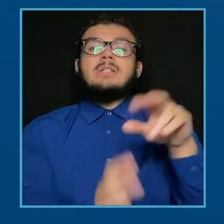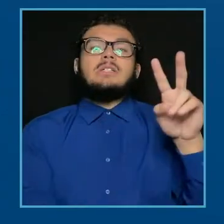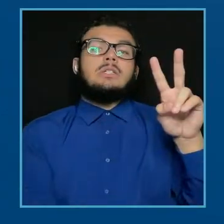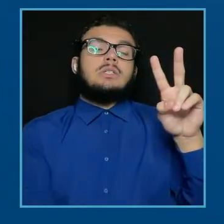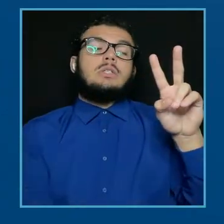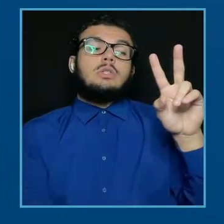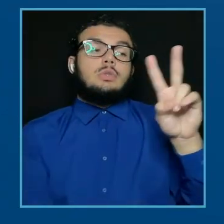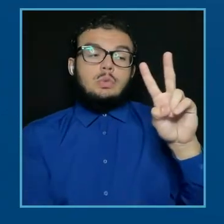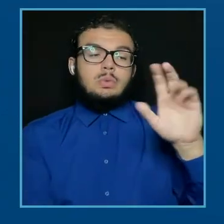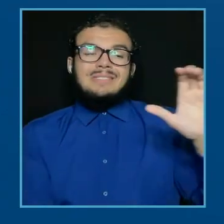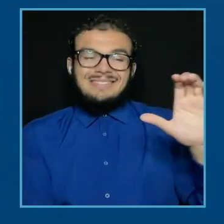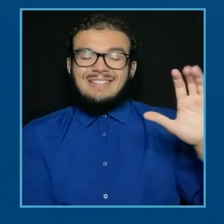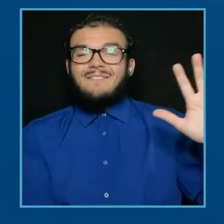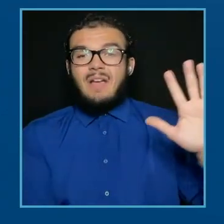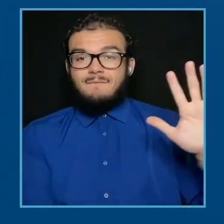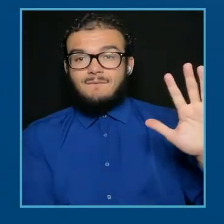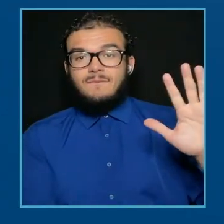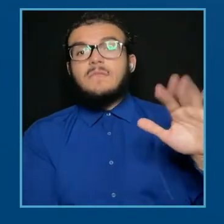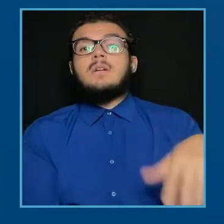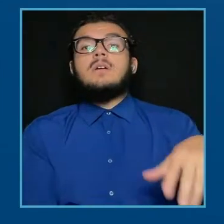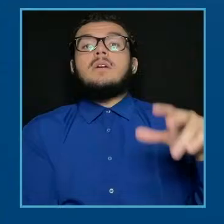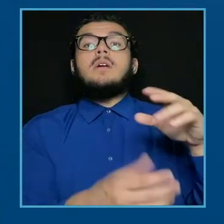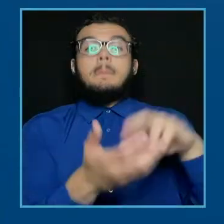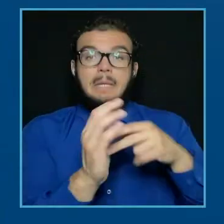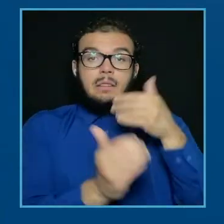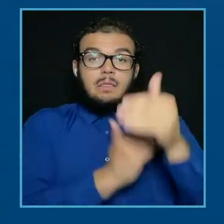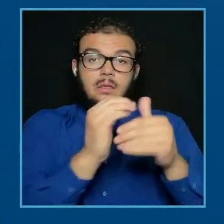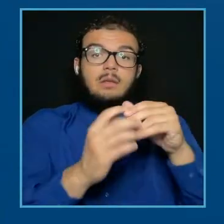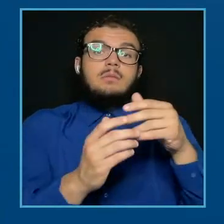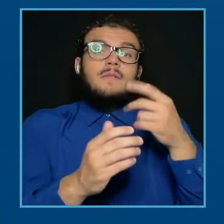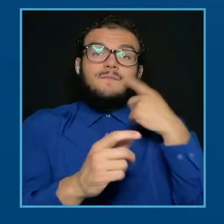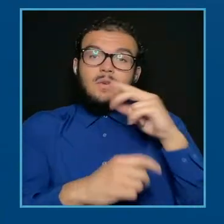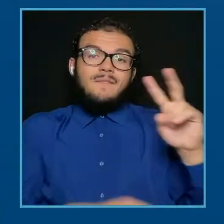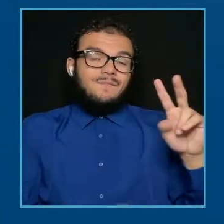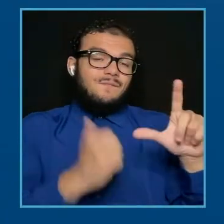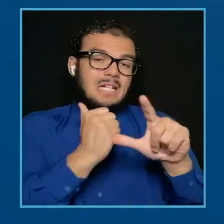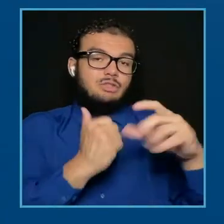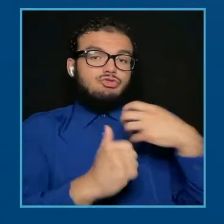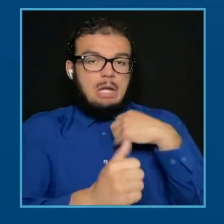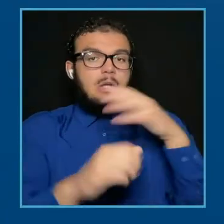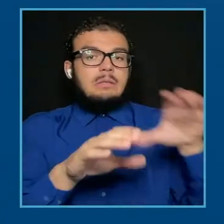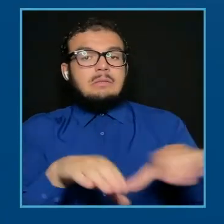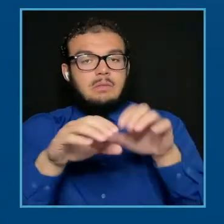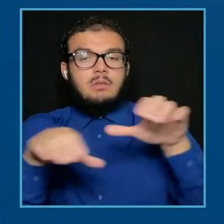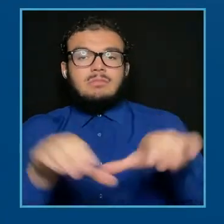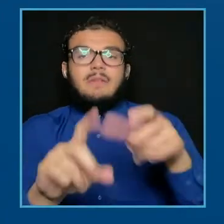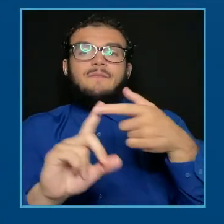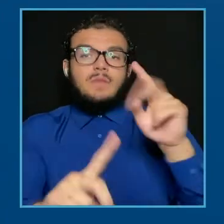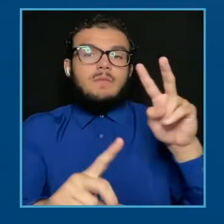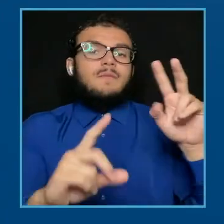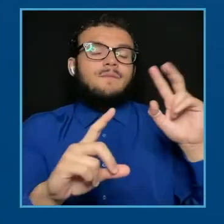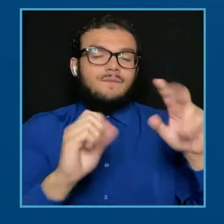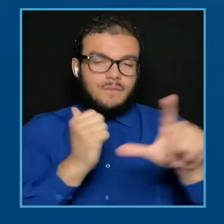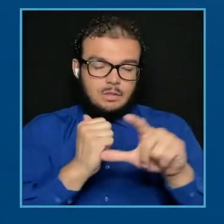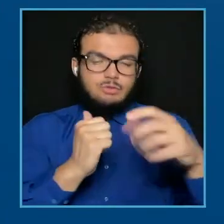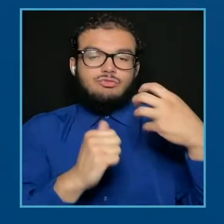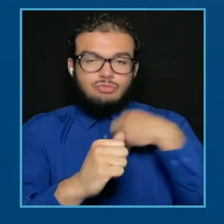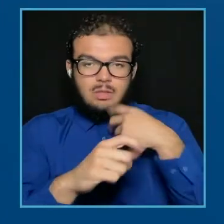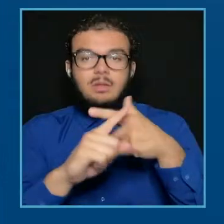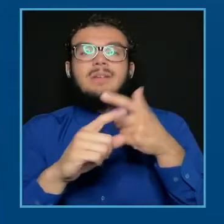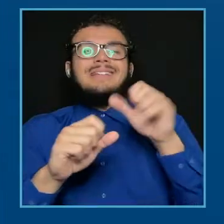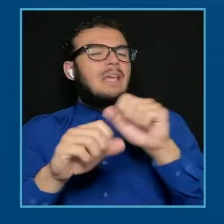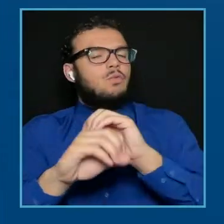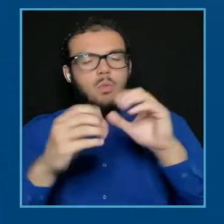it clearly states that the balloting procedure for vice chairs will be conducted at the discretion of the chair. There can be no claim